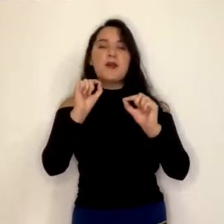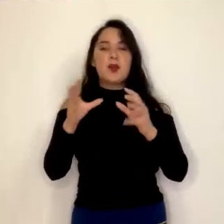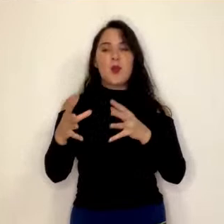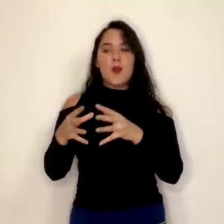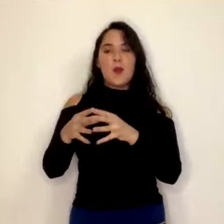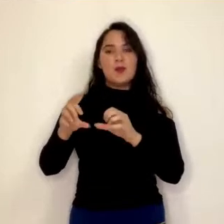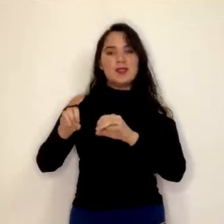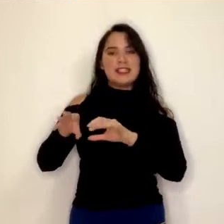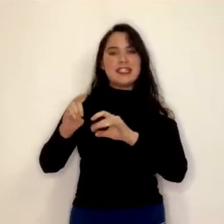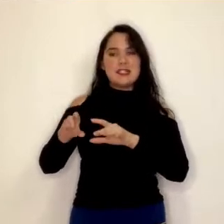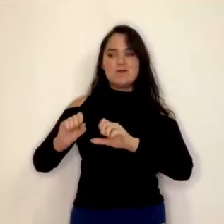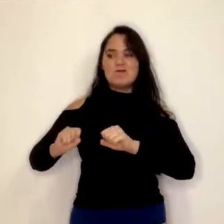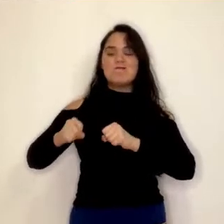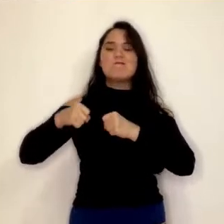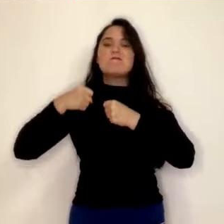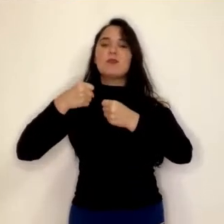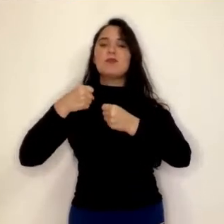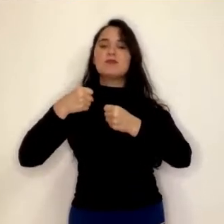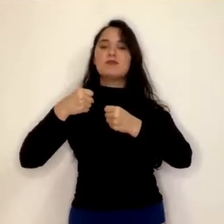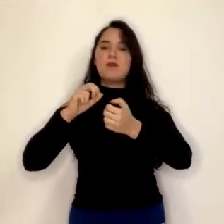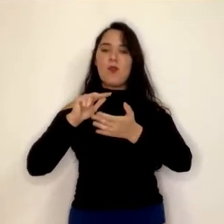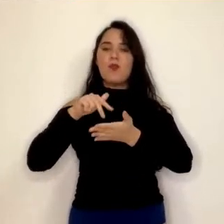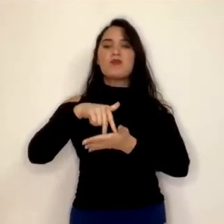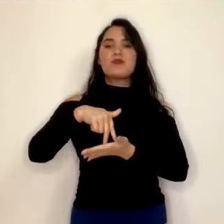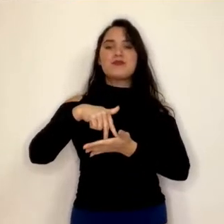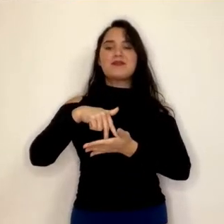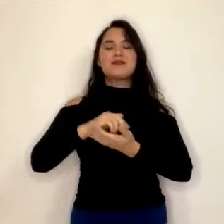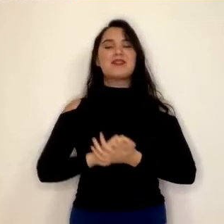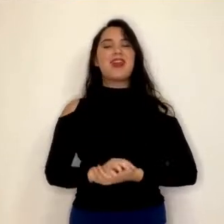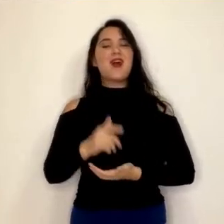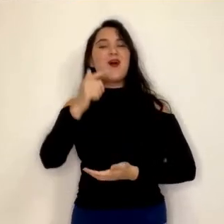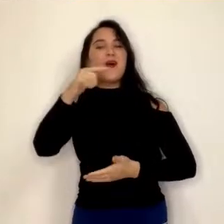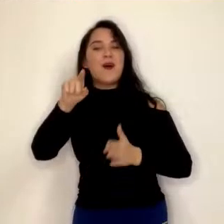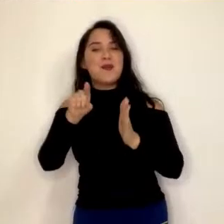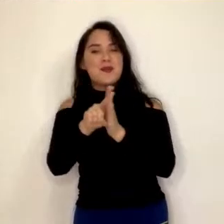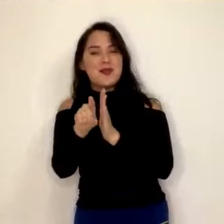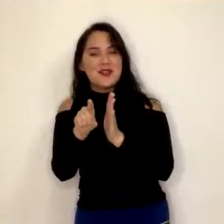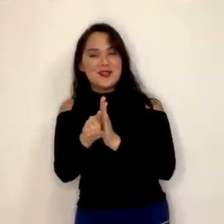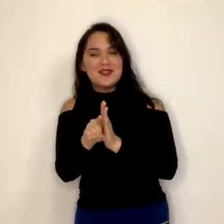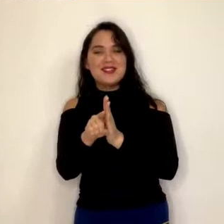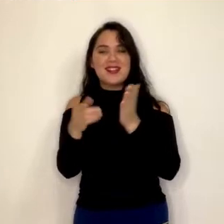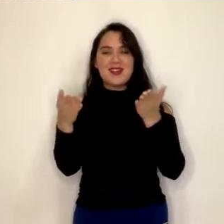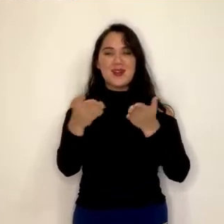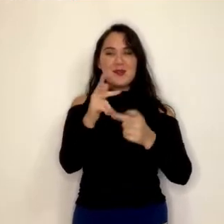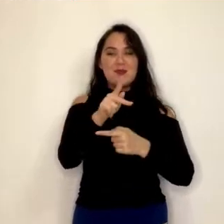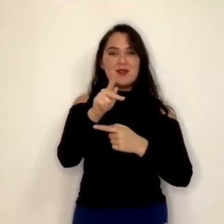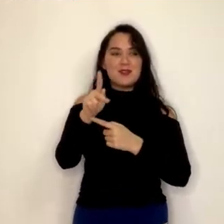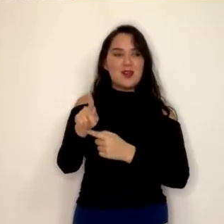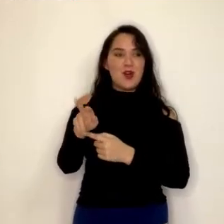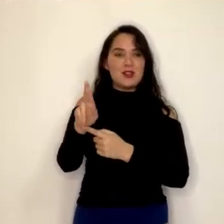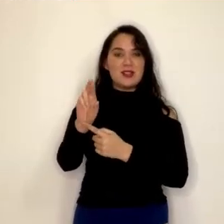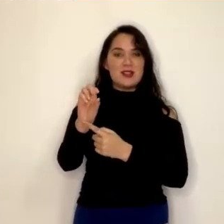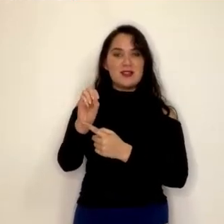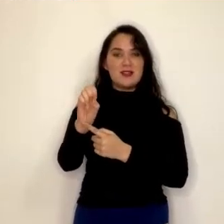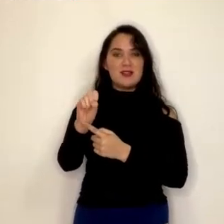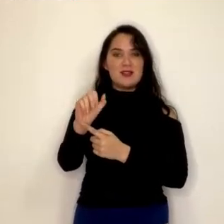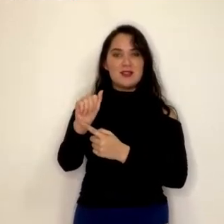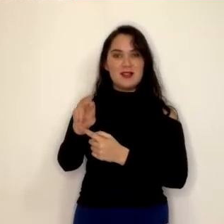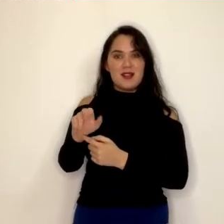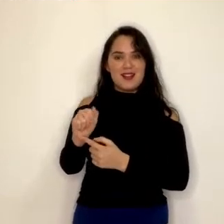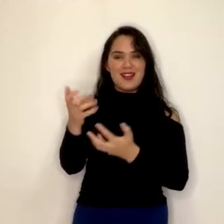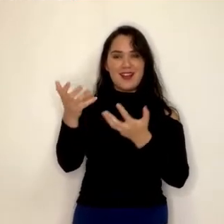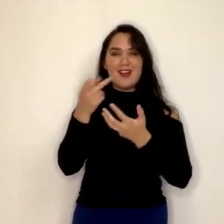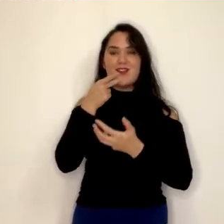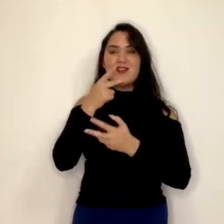not going to give up and that we are facing these challenges in the best ways we can. The next question I would like